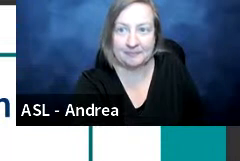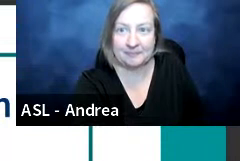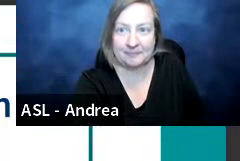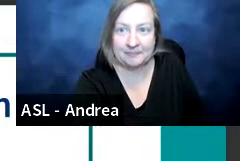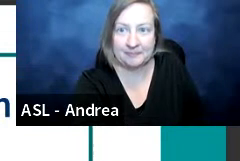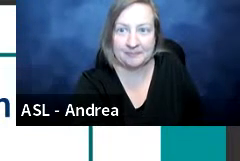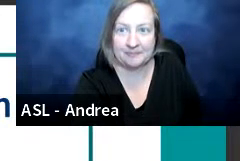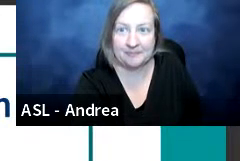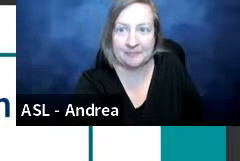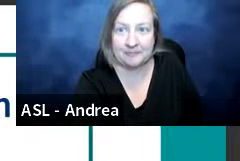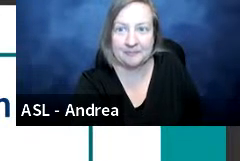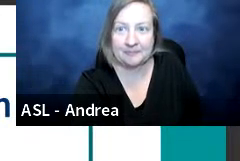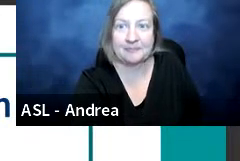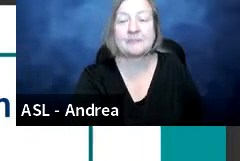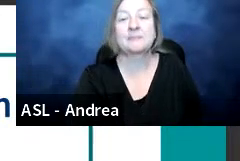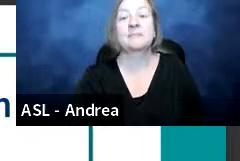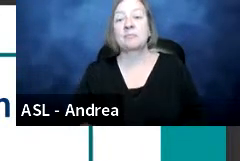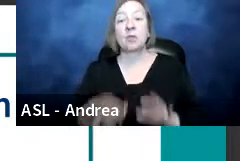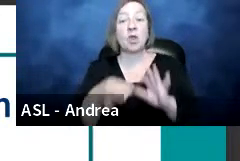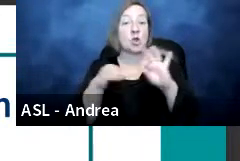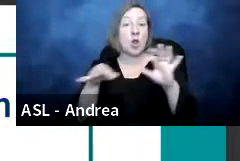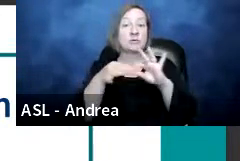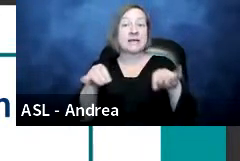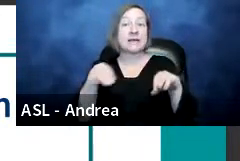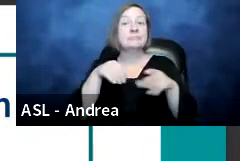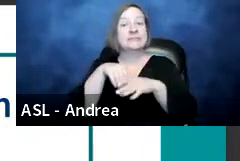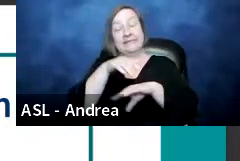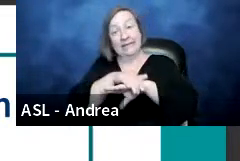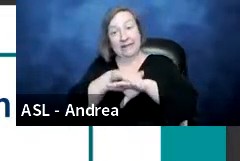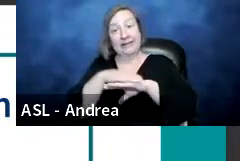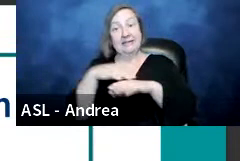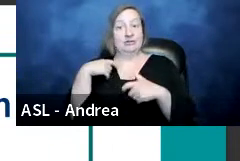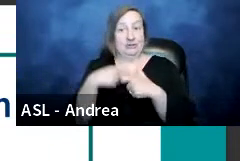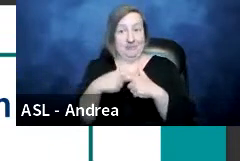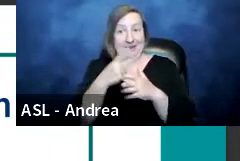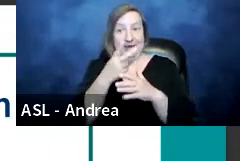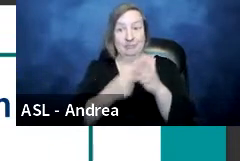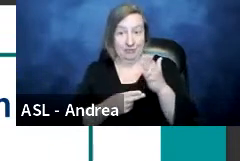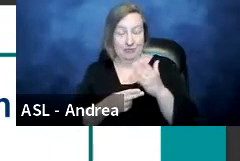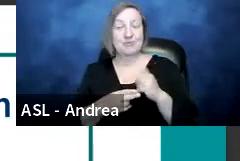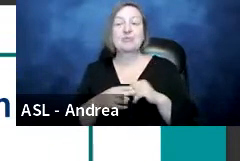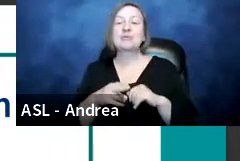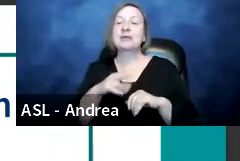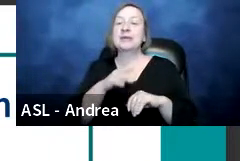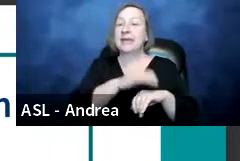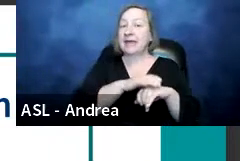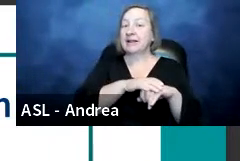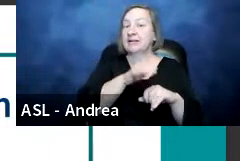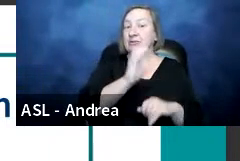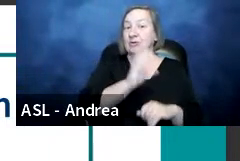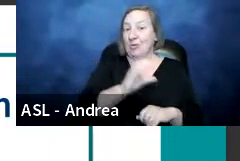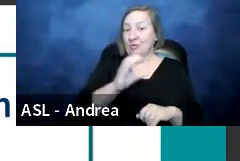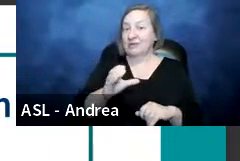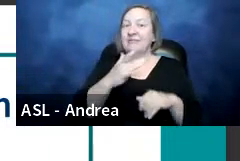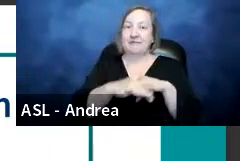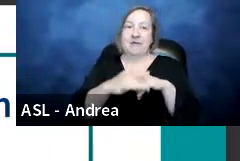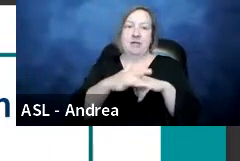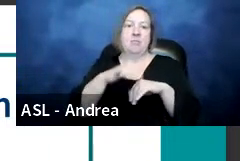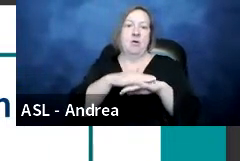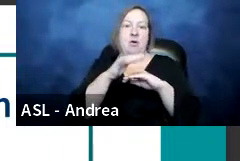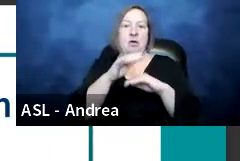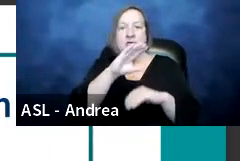Closed captions are in English and Spanish. English closed captions are available within Zoom and